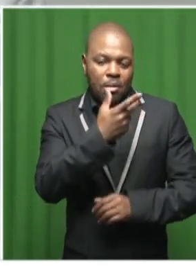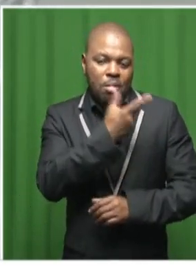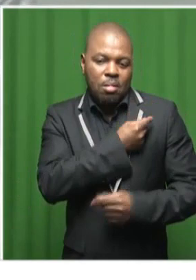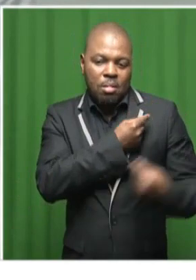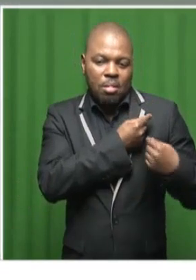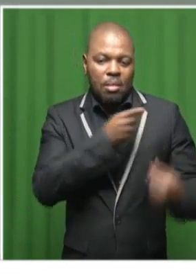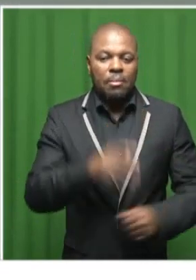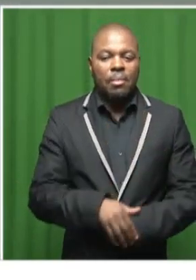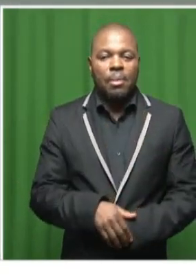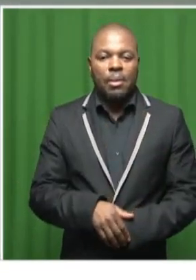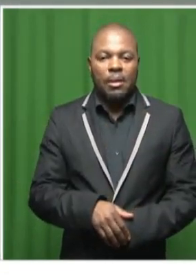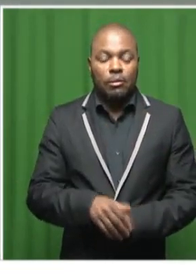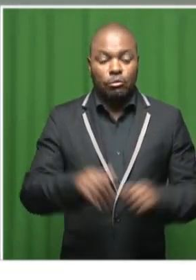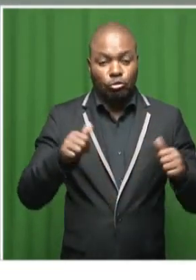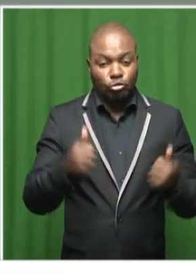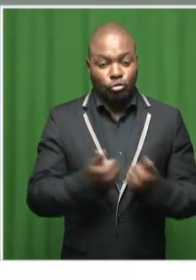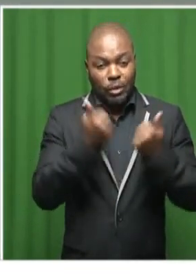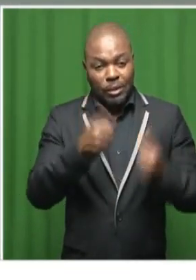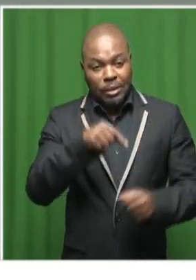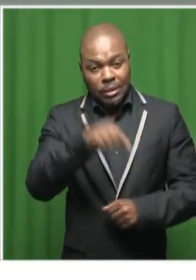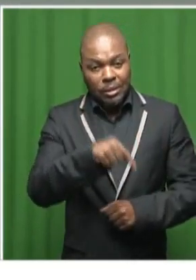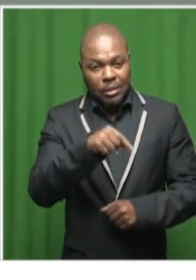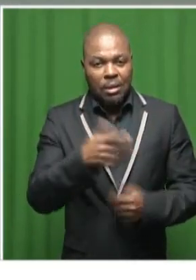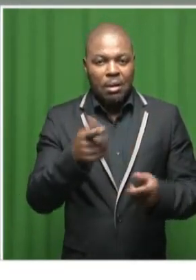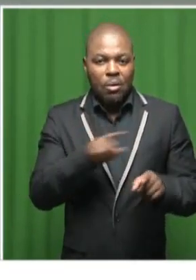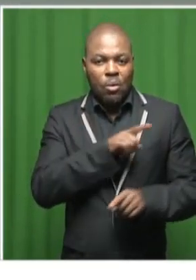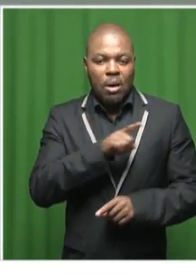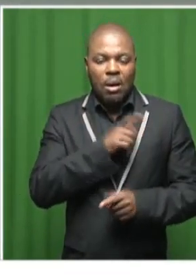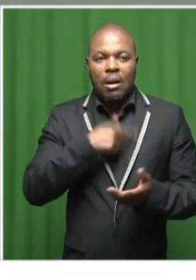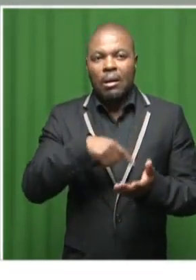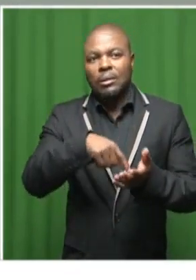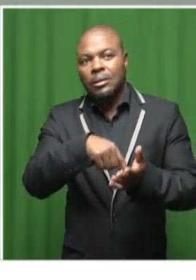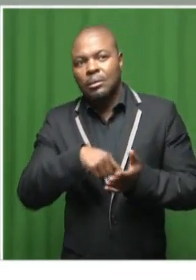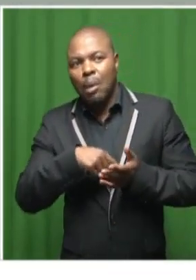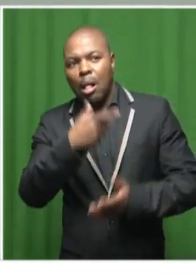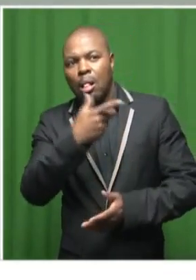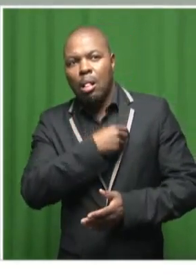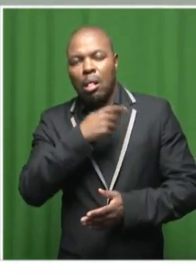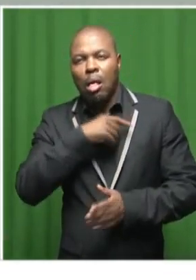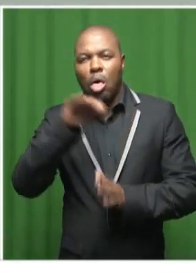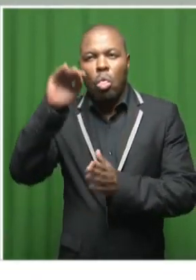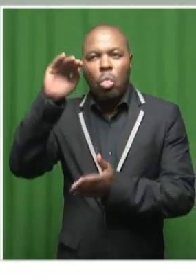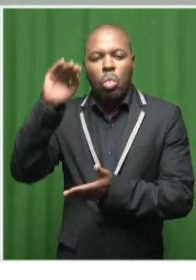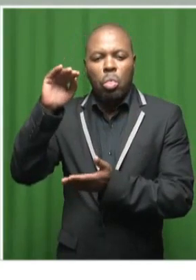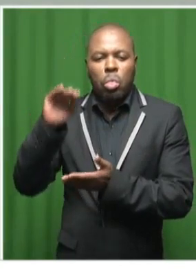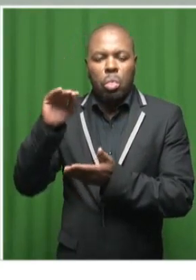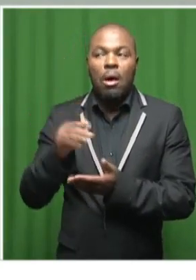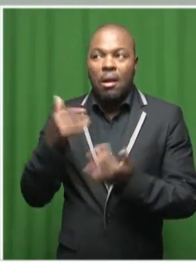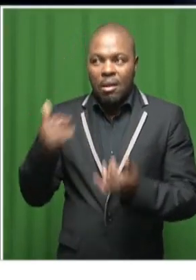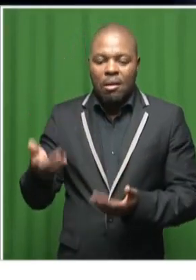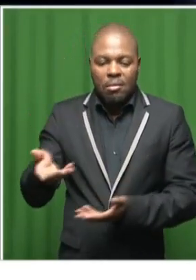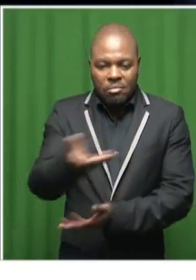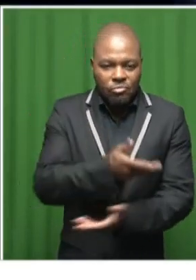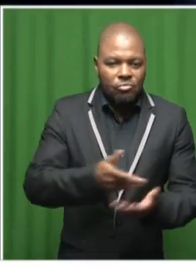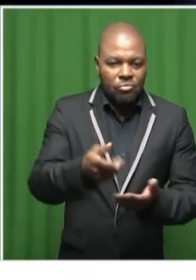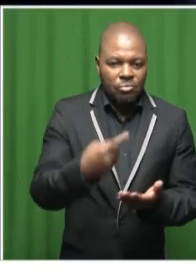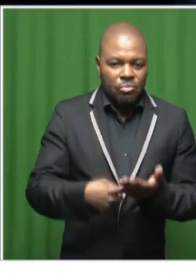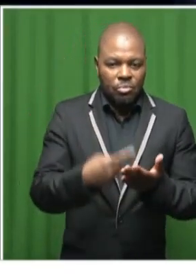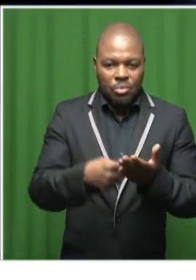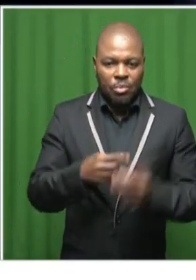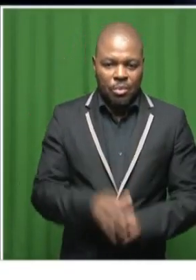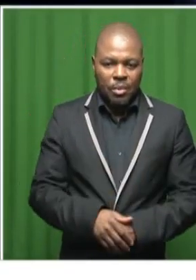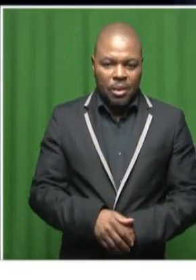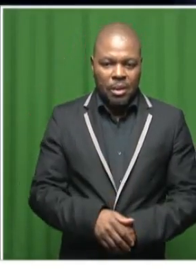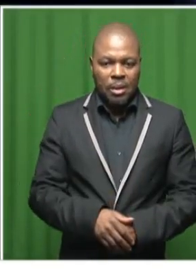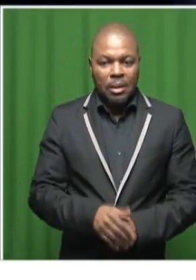vaccines. The challenges around the dwindling demand for vaccines were also discussed. Somebody will still have